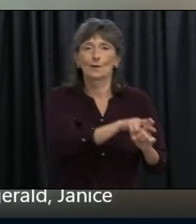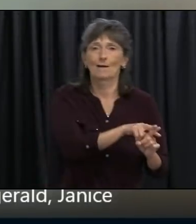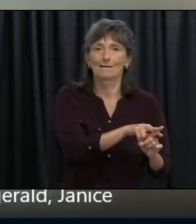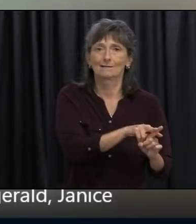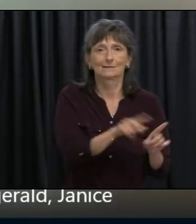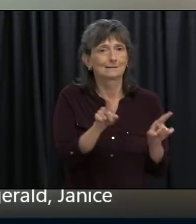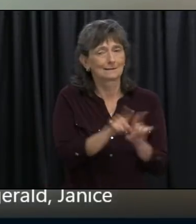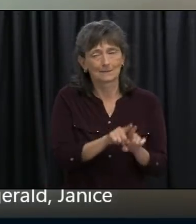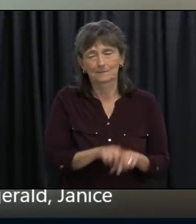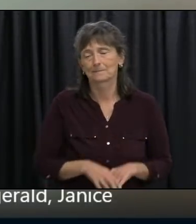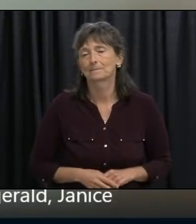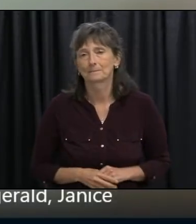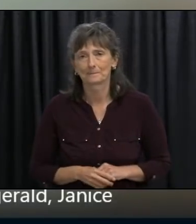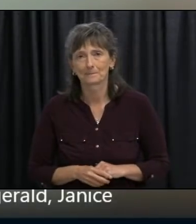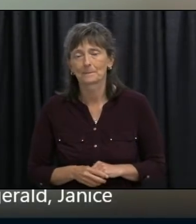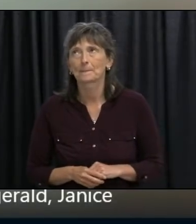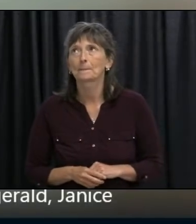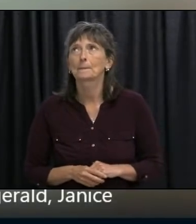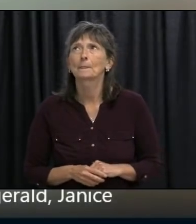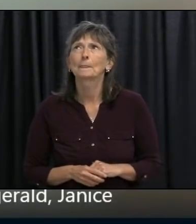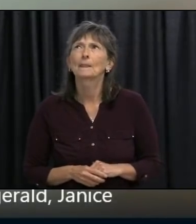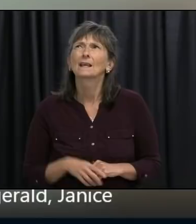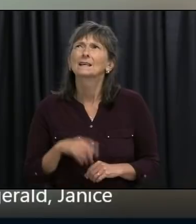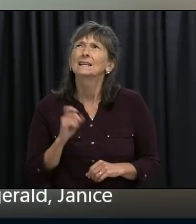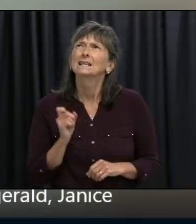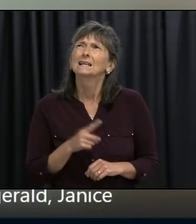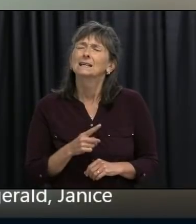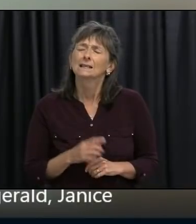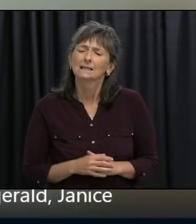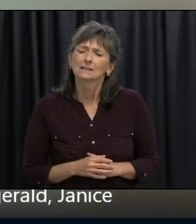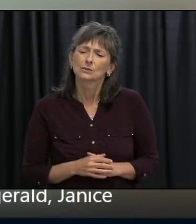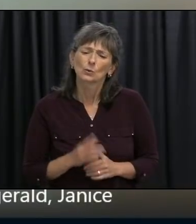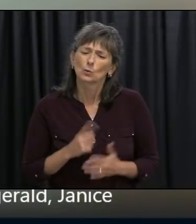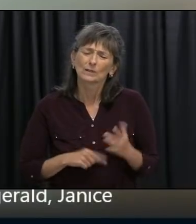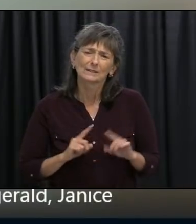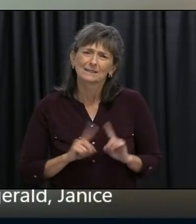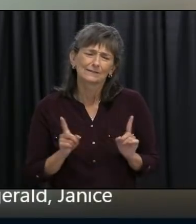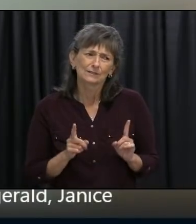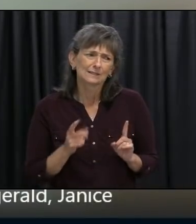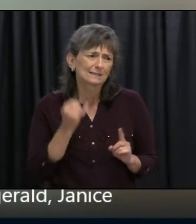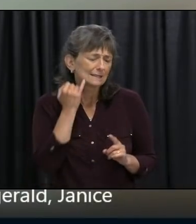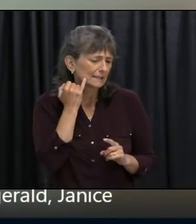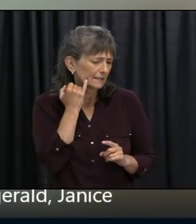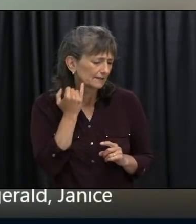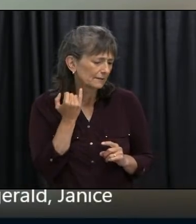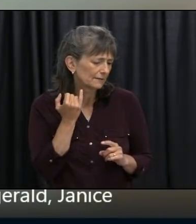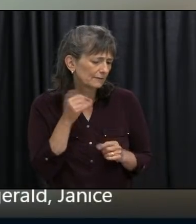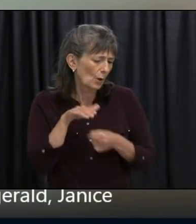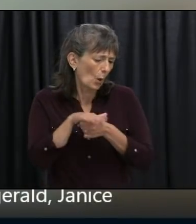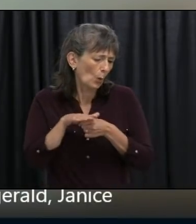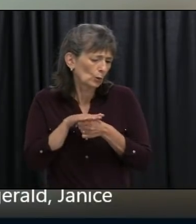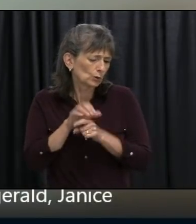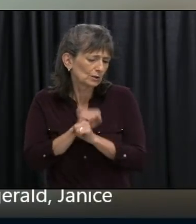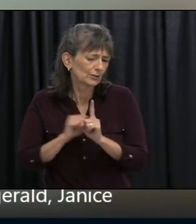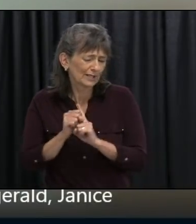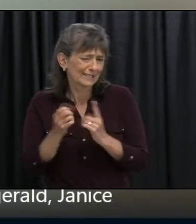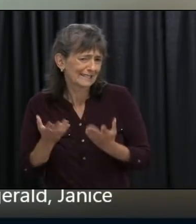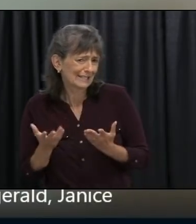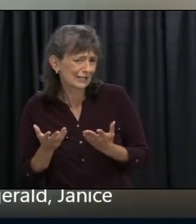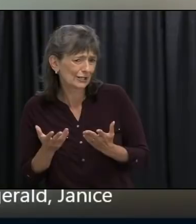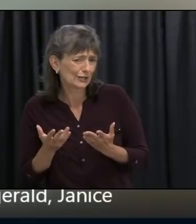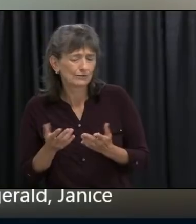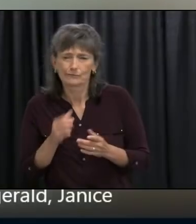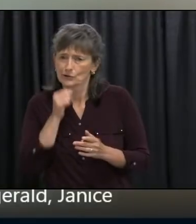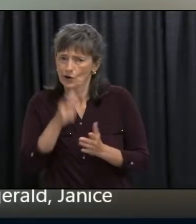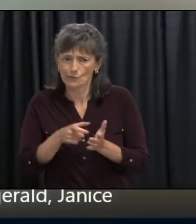context. I guess just to follow up on that, then what's the difference, I guess, in the local context that we would say that